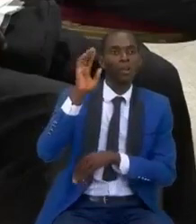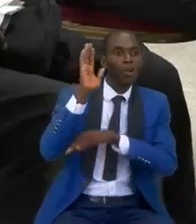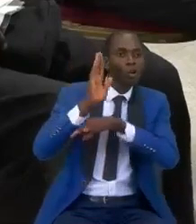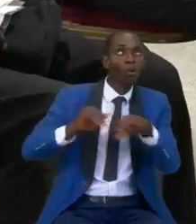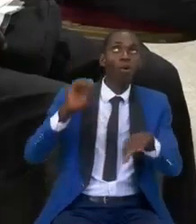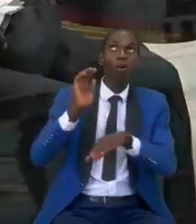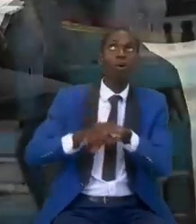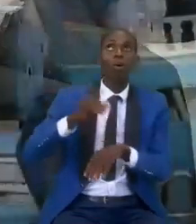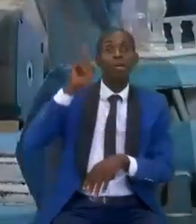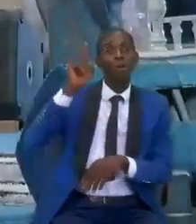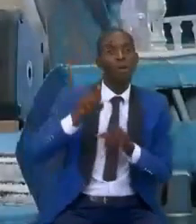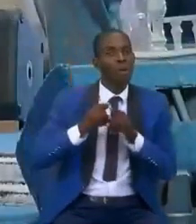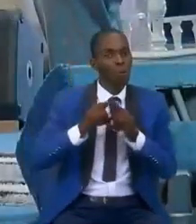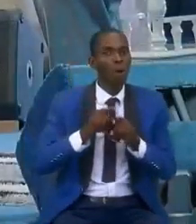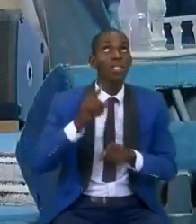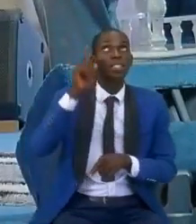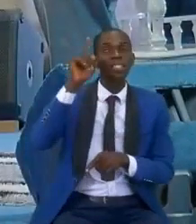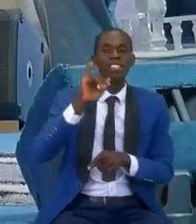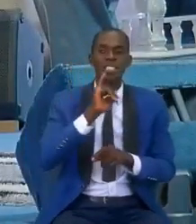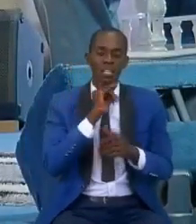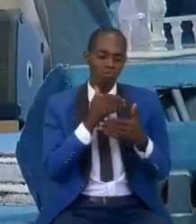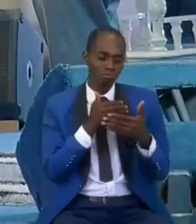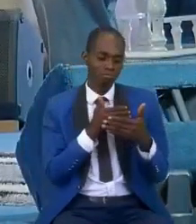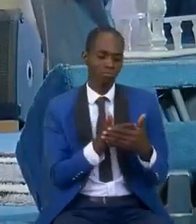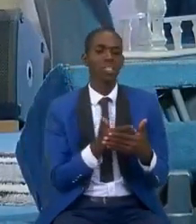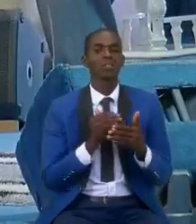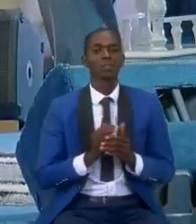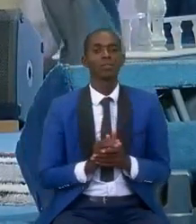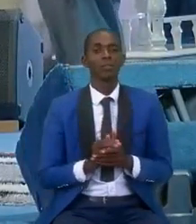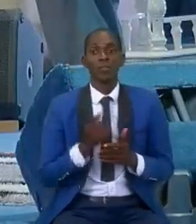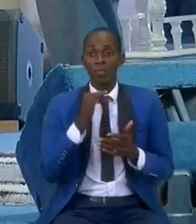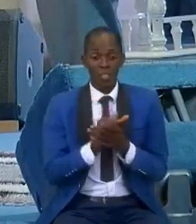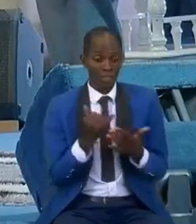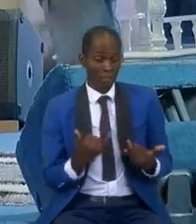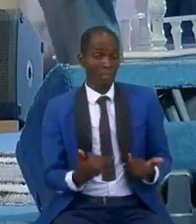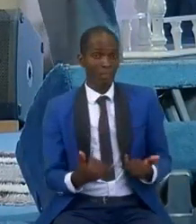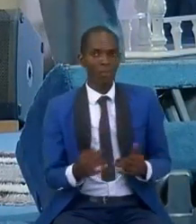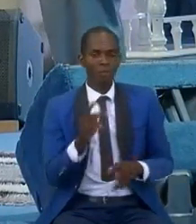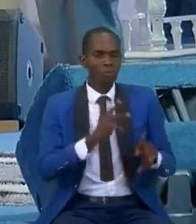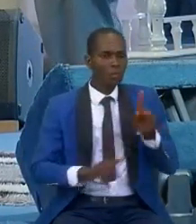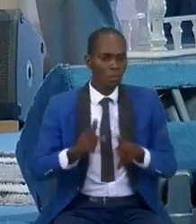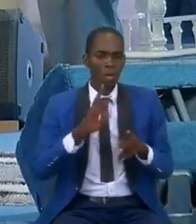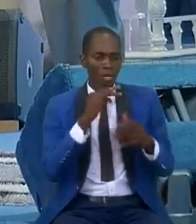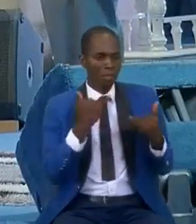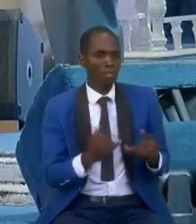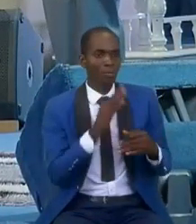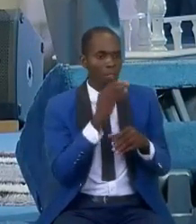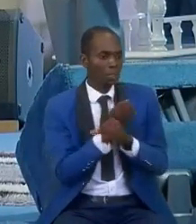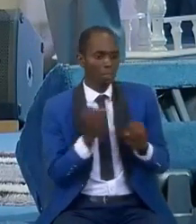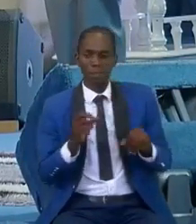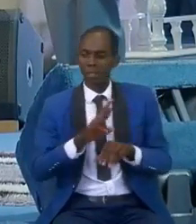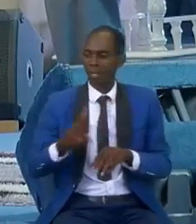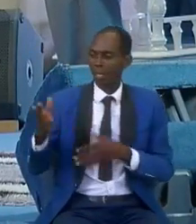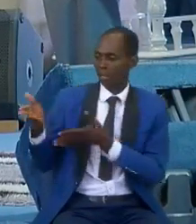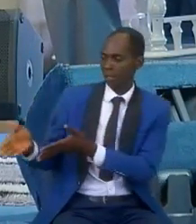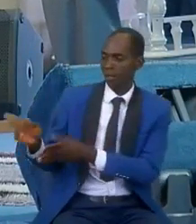at this time, look at people getting saved by your right hand. Look at people getting healed on that side there. And look at people getting